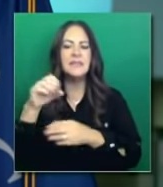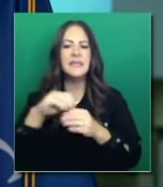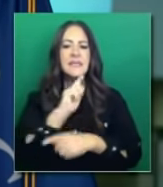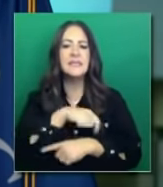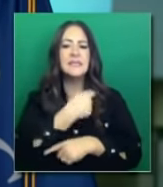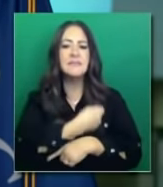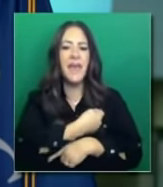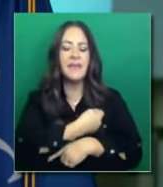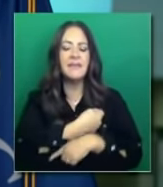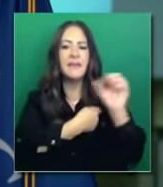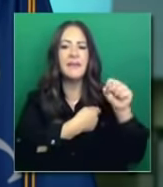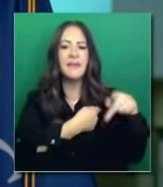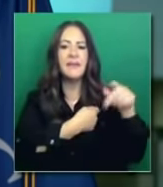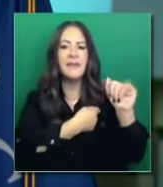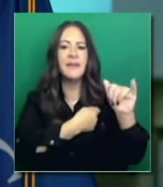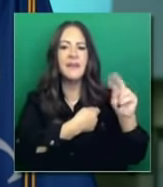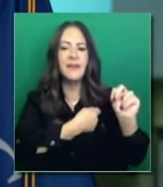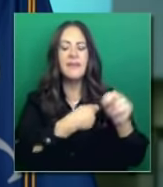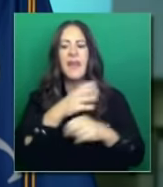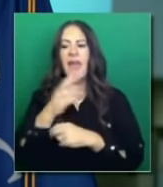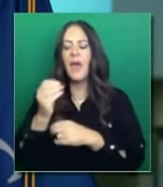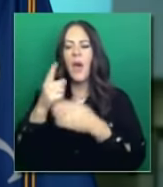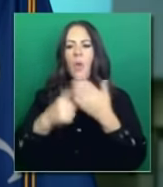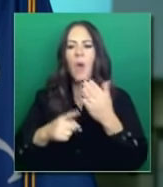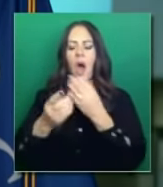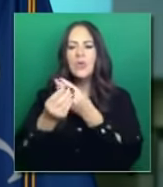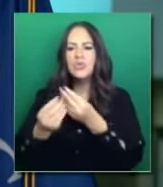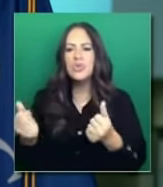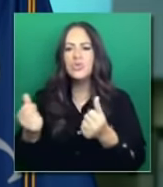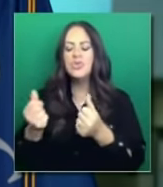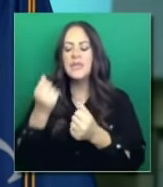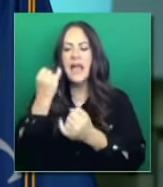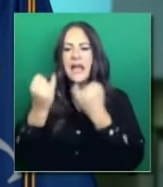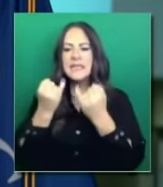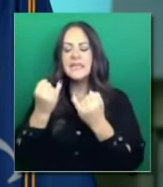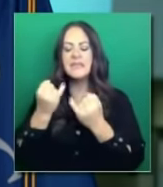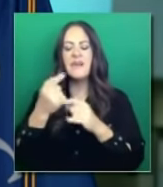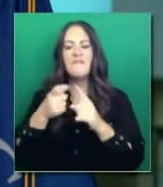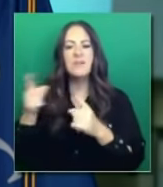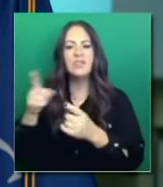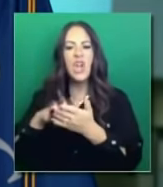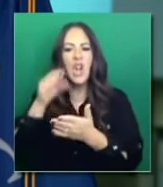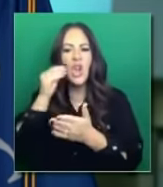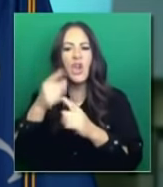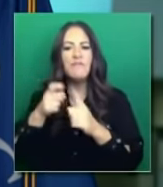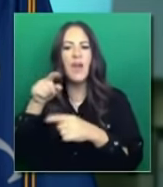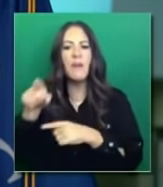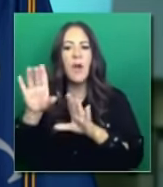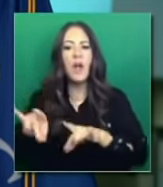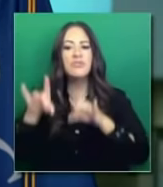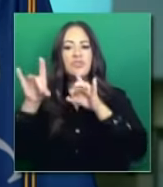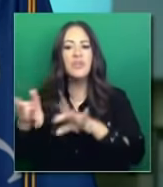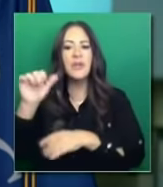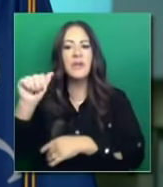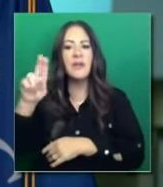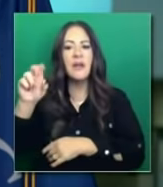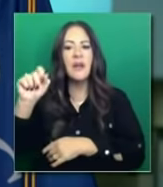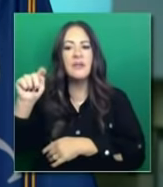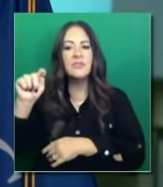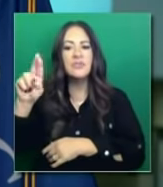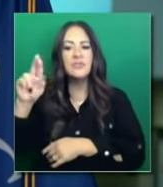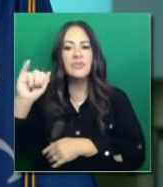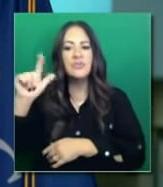like Australia. She has brought forth studies from Harvard, from Brown, not just the